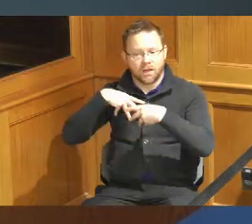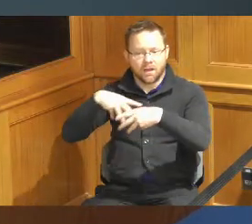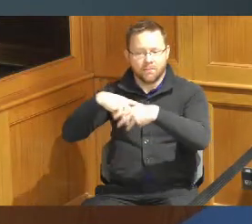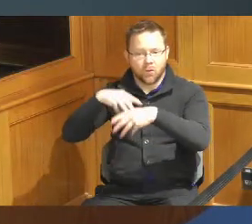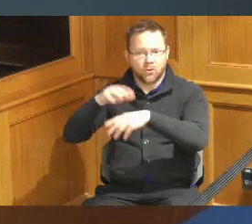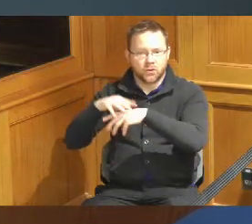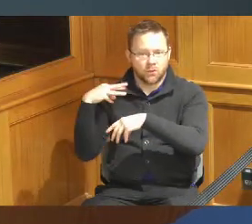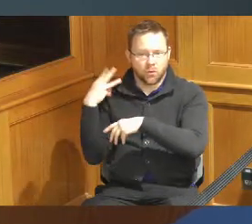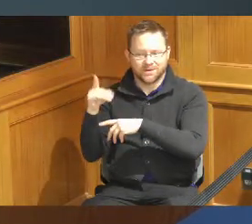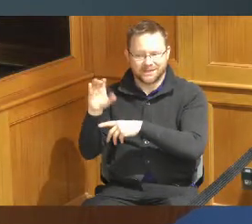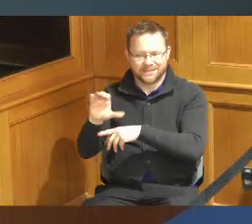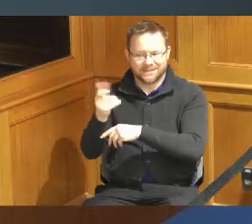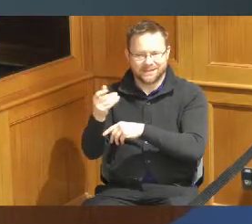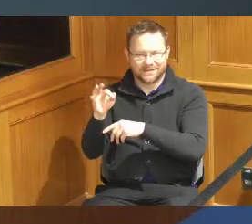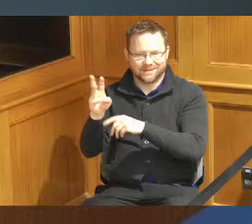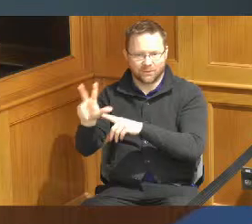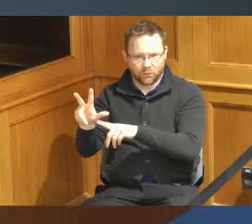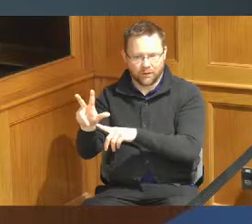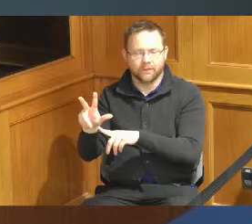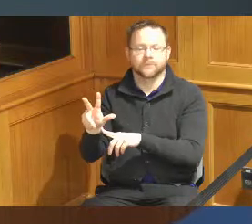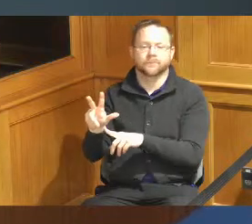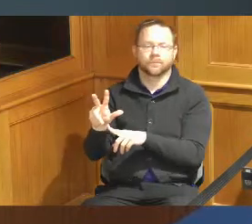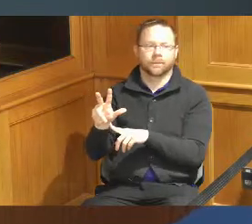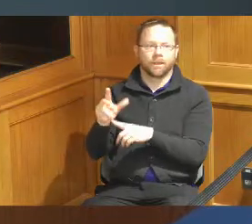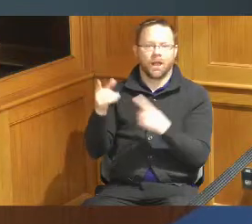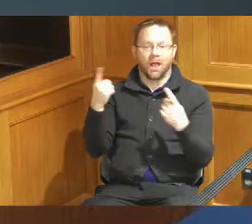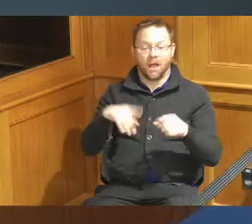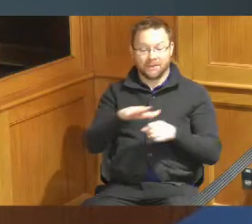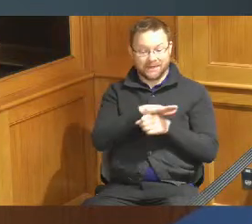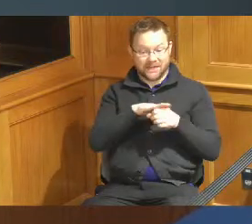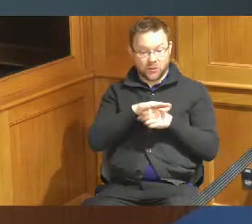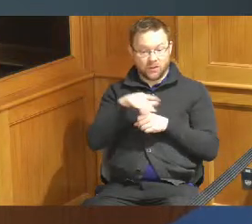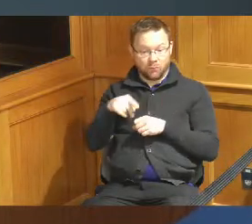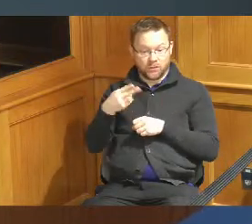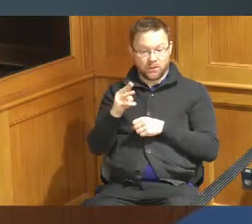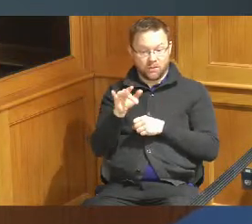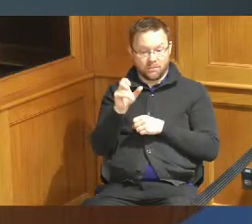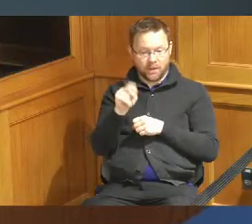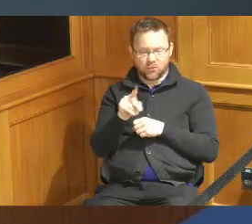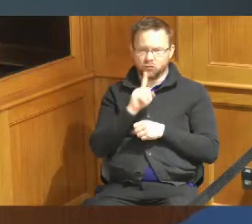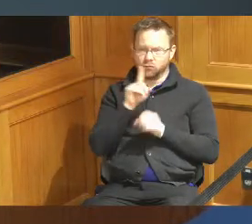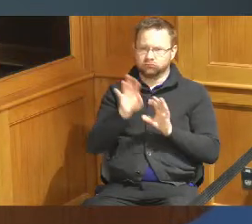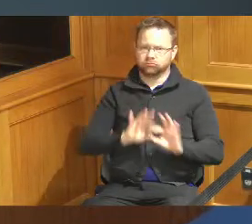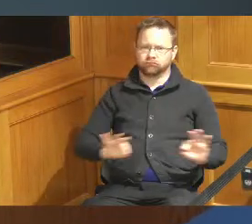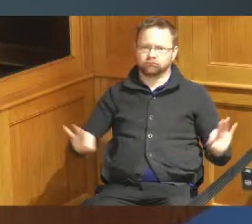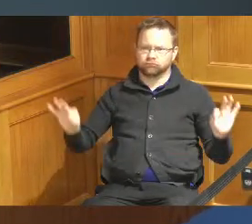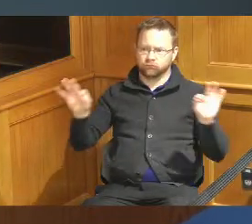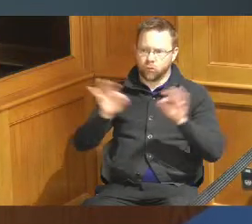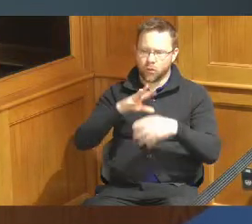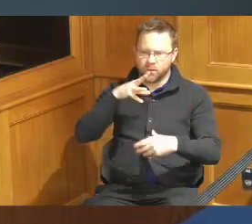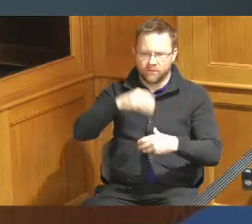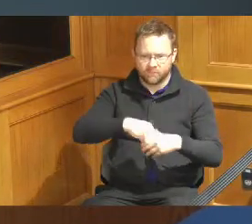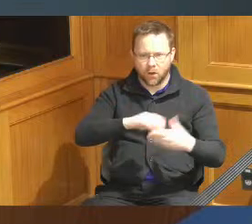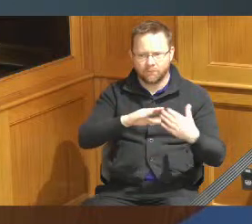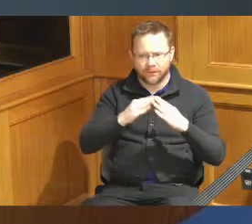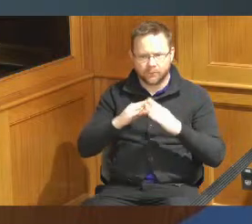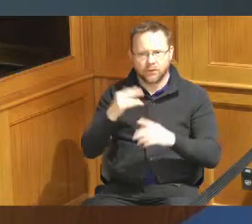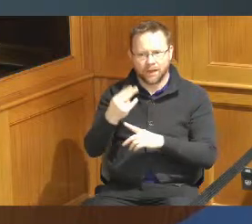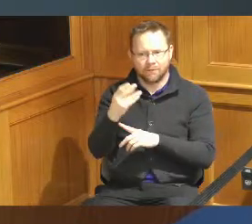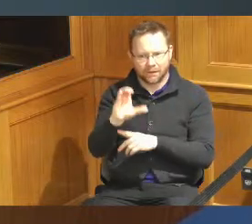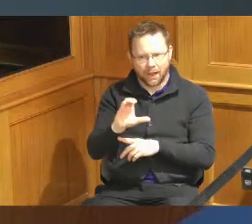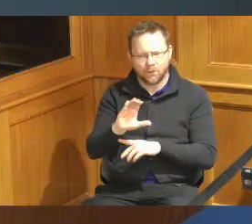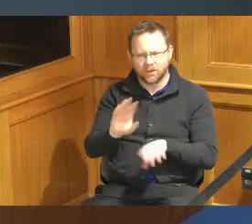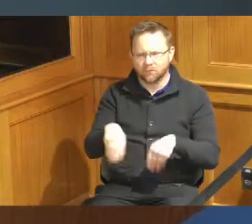in 1963. Whereas locally, the Prince Hall Masons have been instrumental in the betterment of Hamilton County,